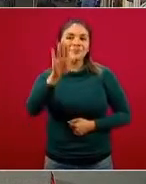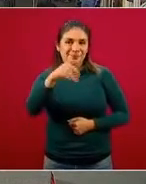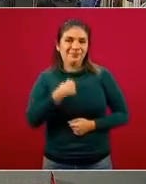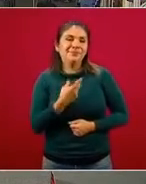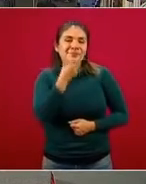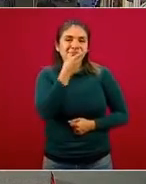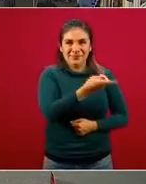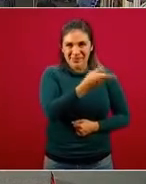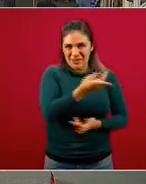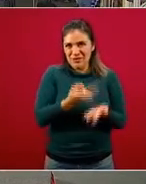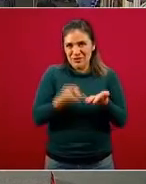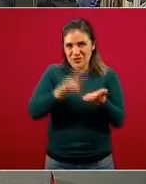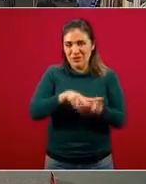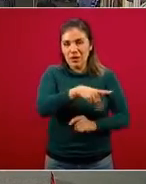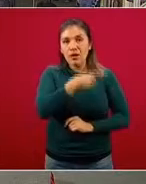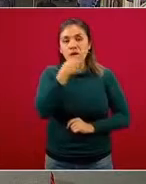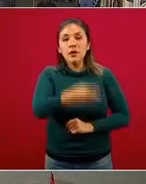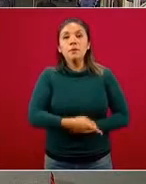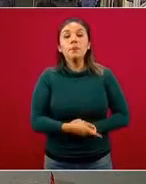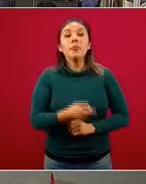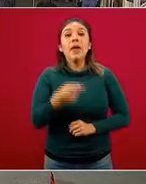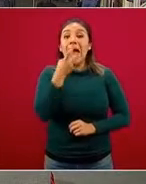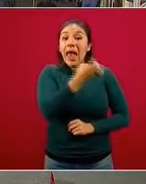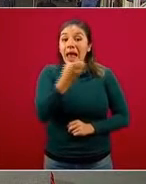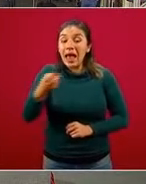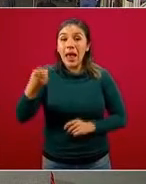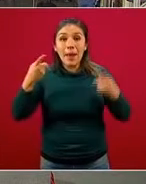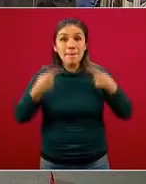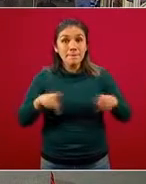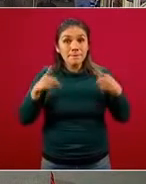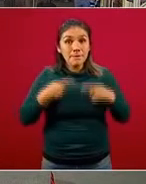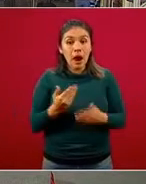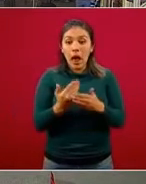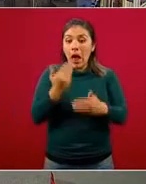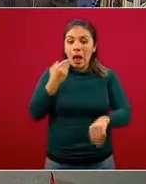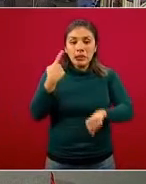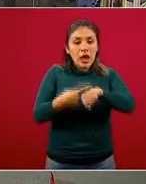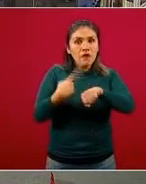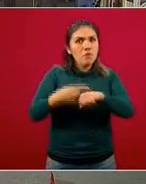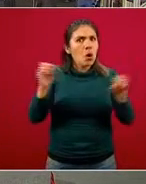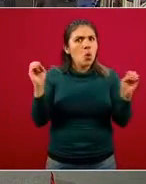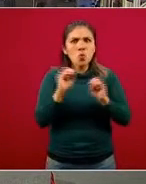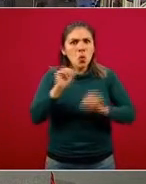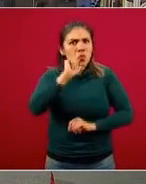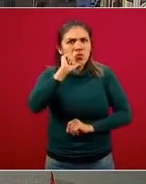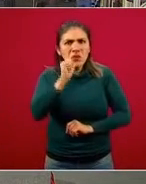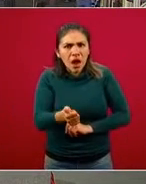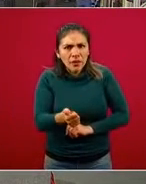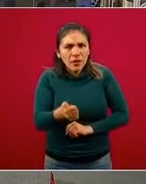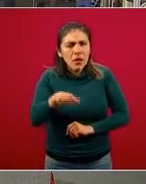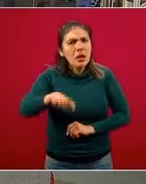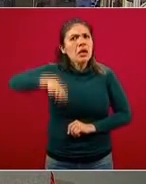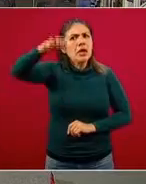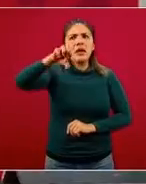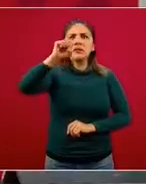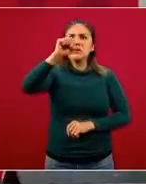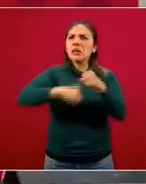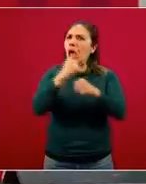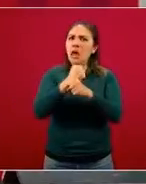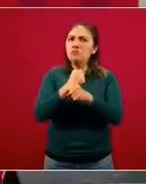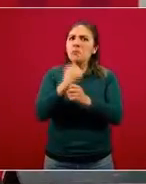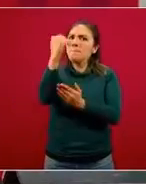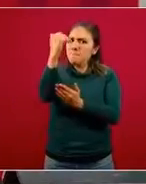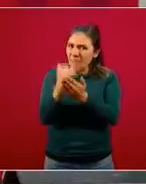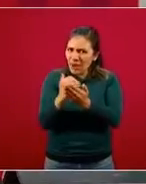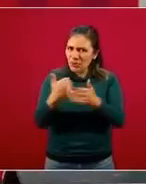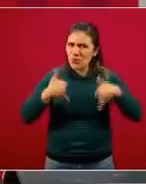Yes, and to complement that, Dr. Alomia, we do have that sector of the population that does not have risk